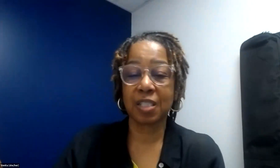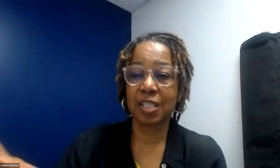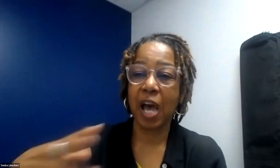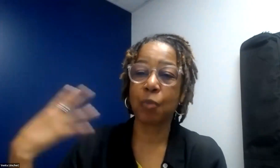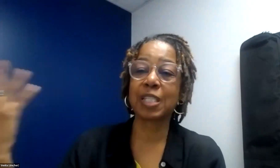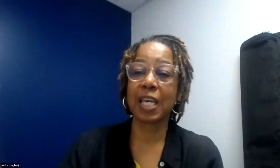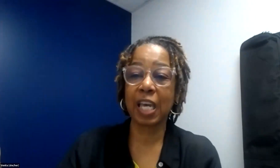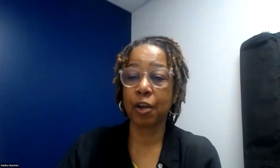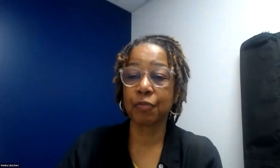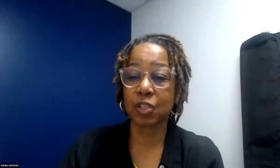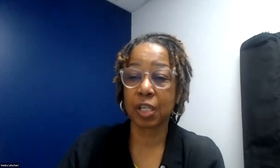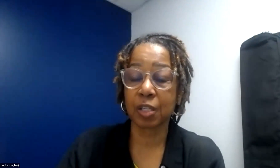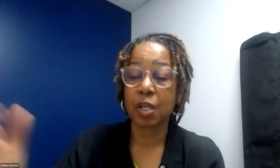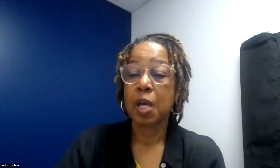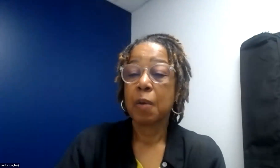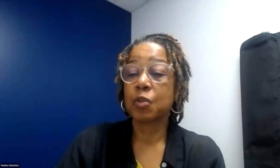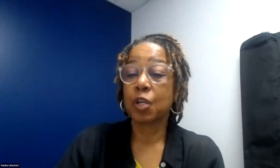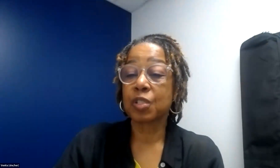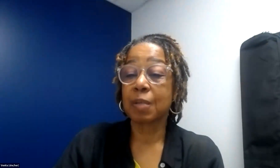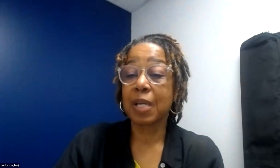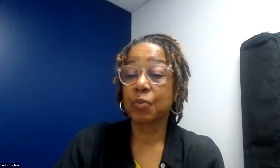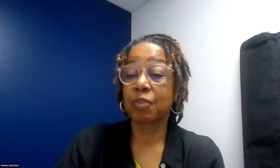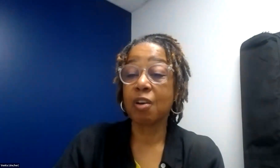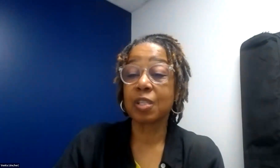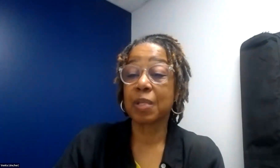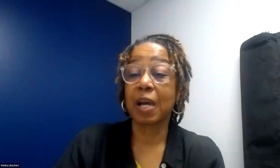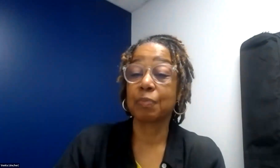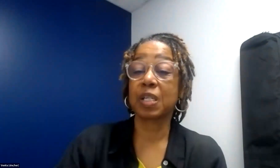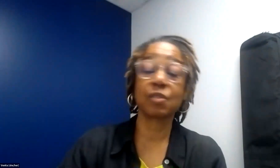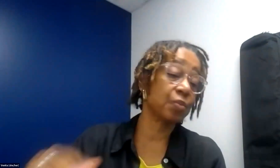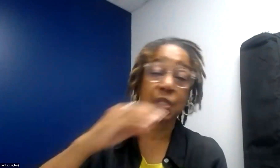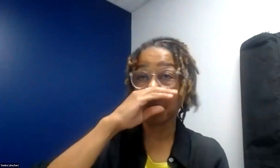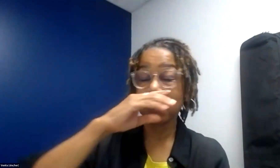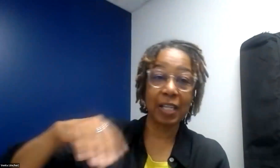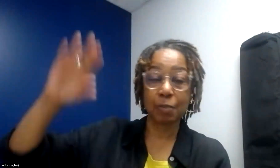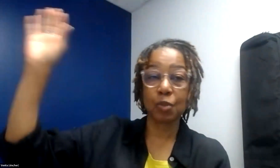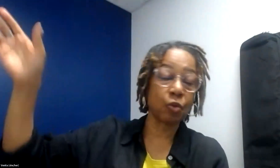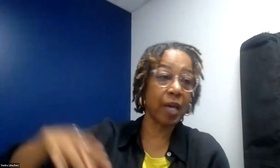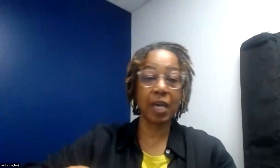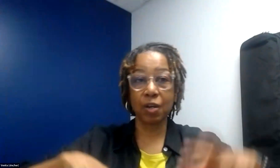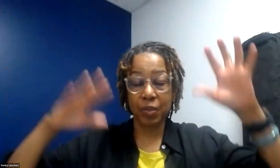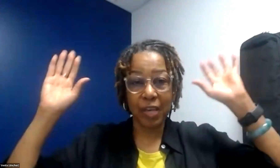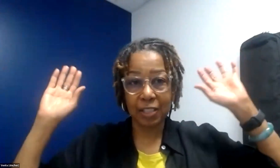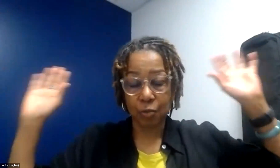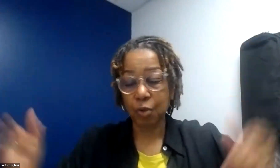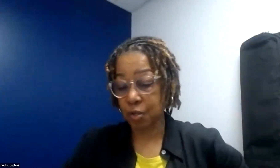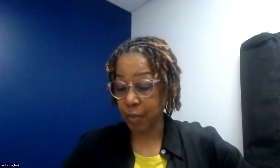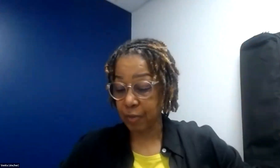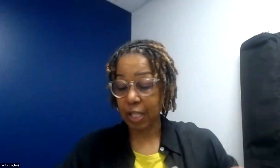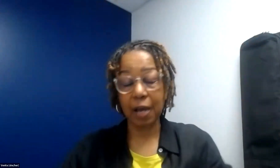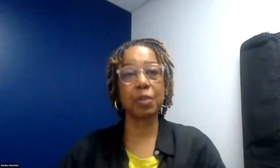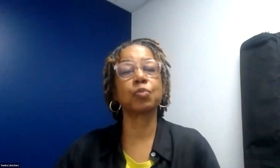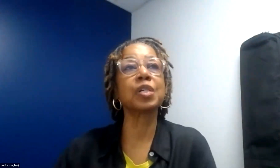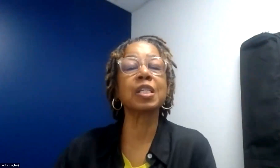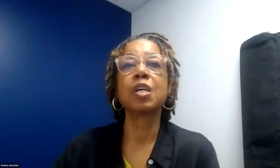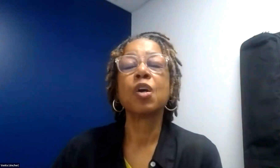done this to how we take care of each other. Sometimes we've lost some of that because, we've had to move away or we've had to work around